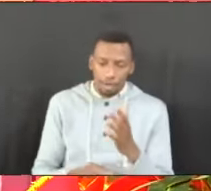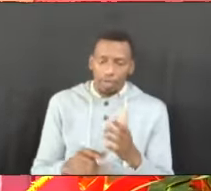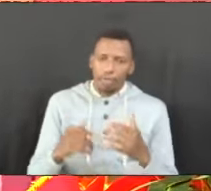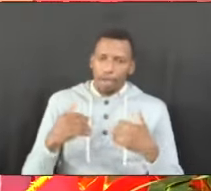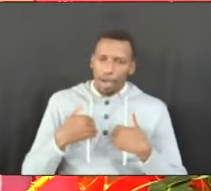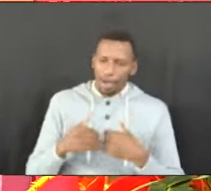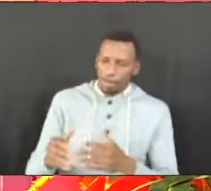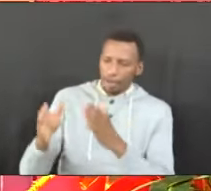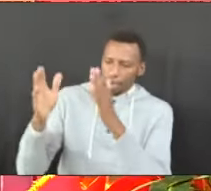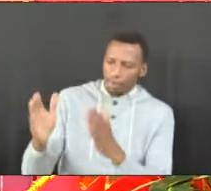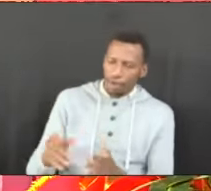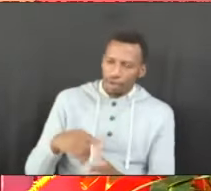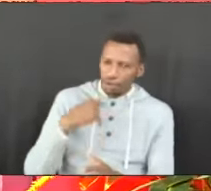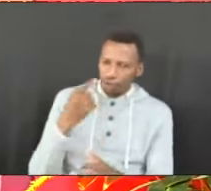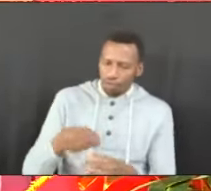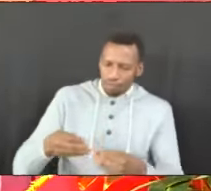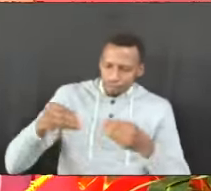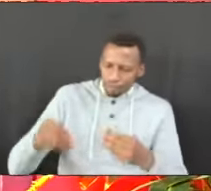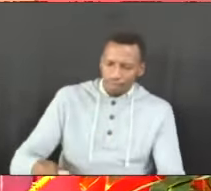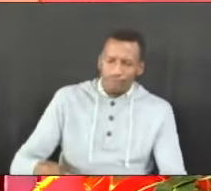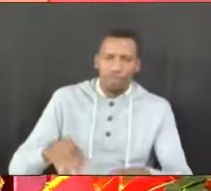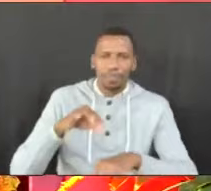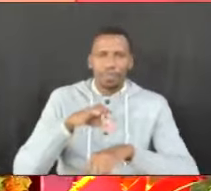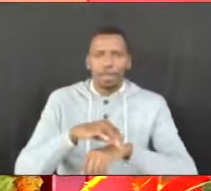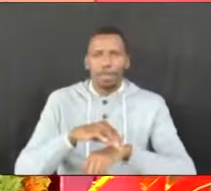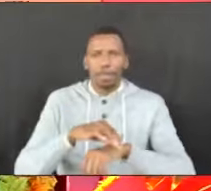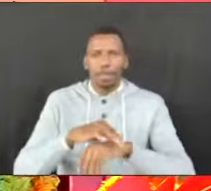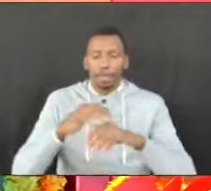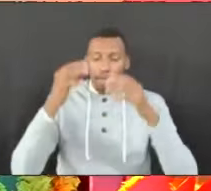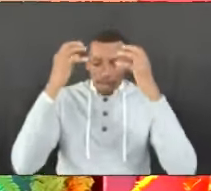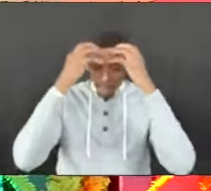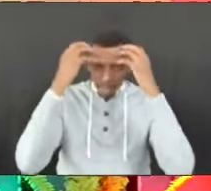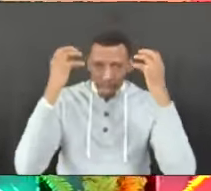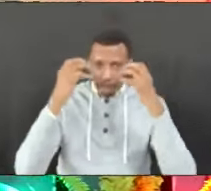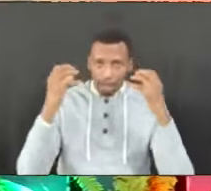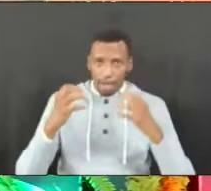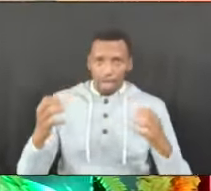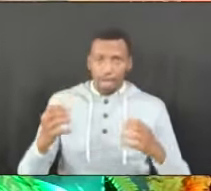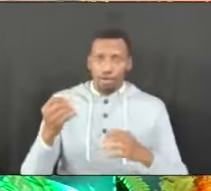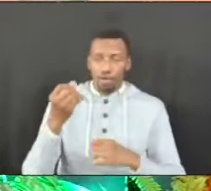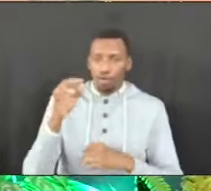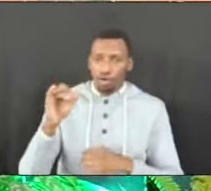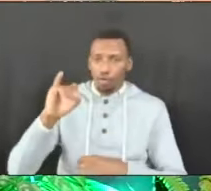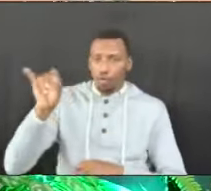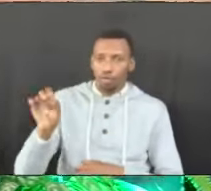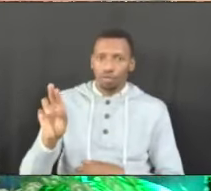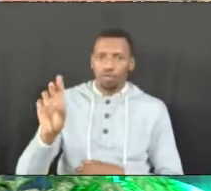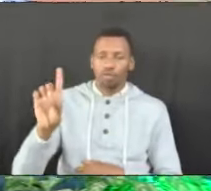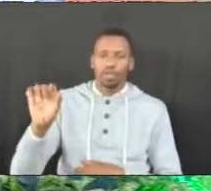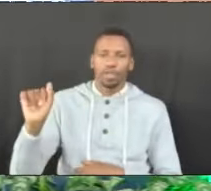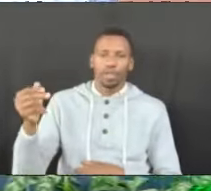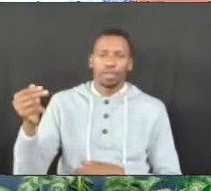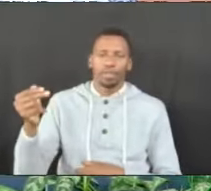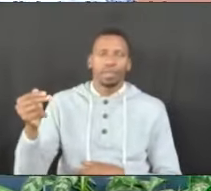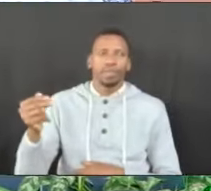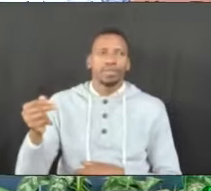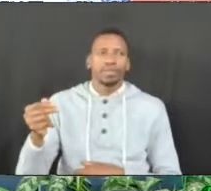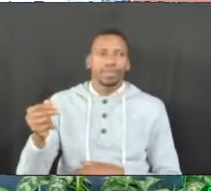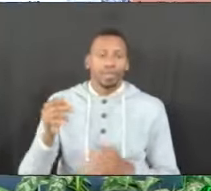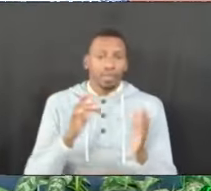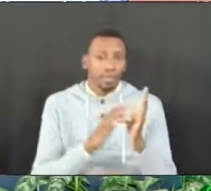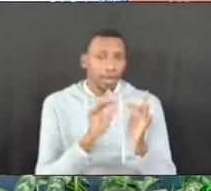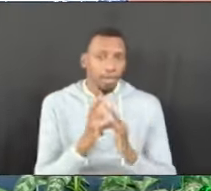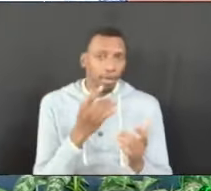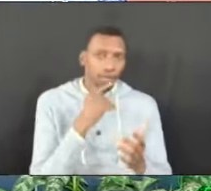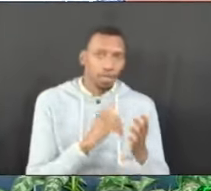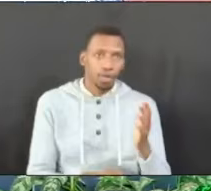behalf. The lion of the tribe of Judah, the root of Jesse. The Bible says, as you read further down,